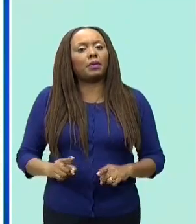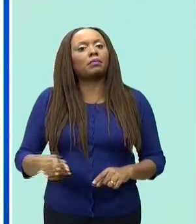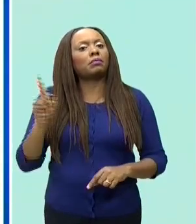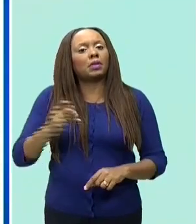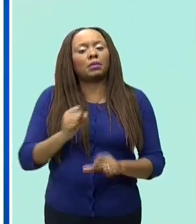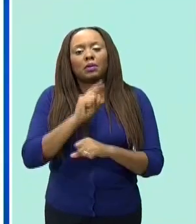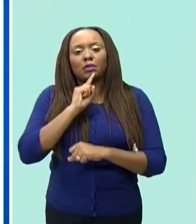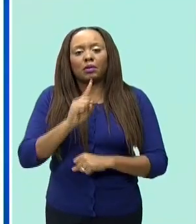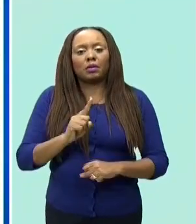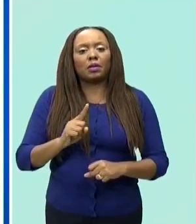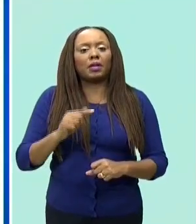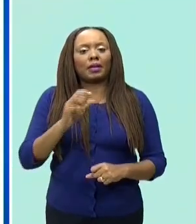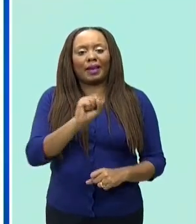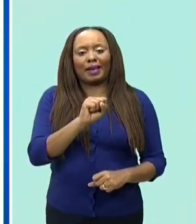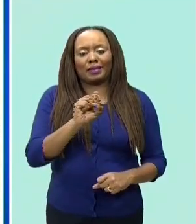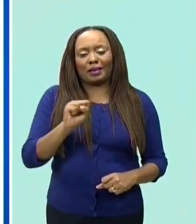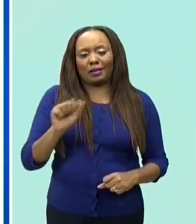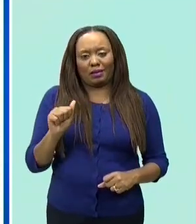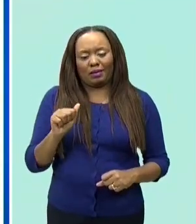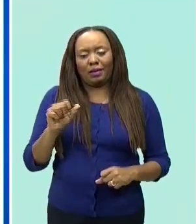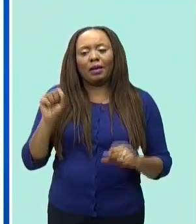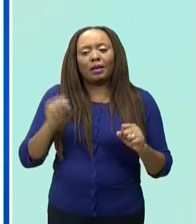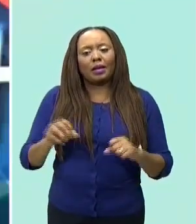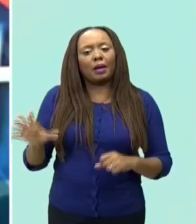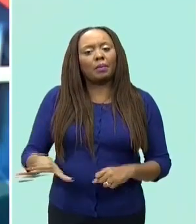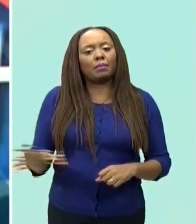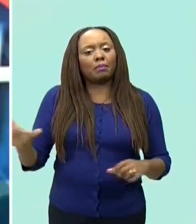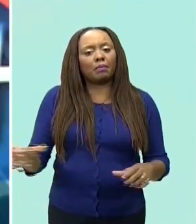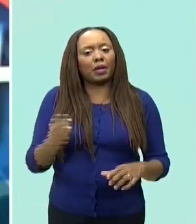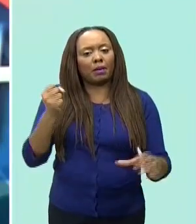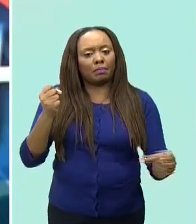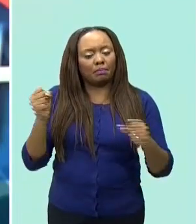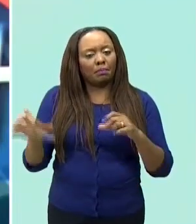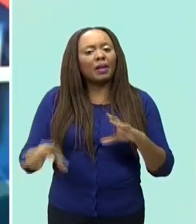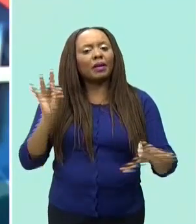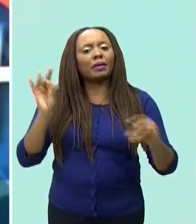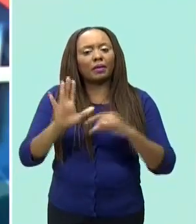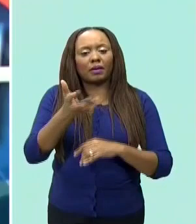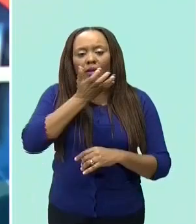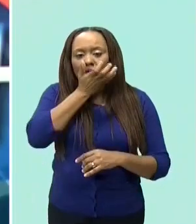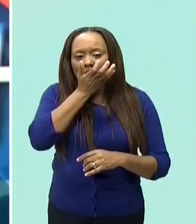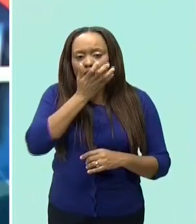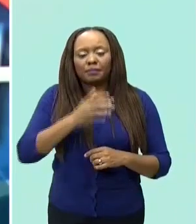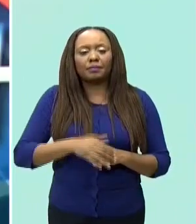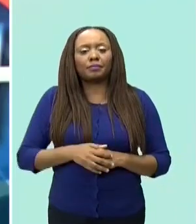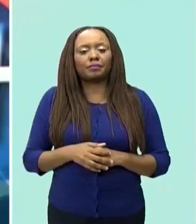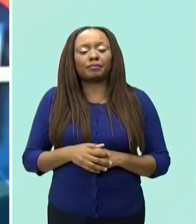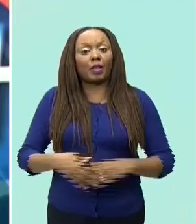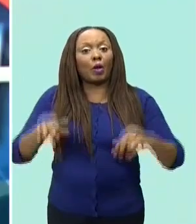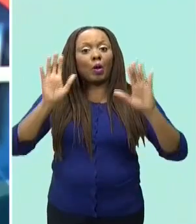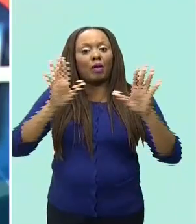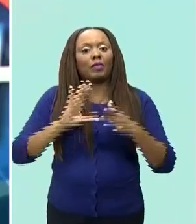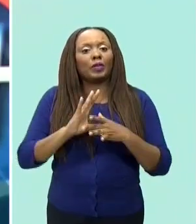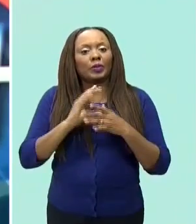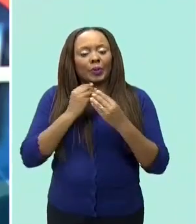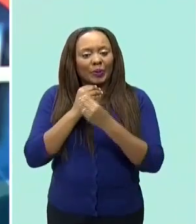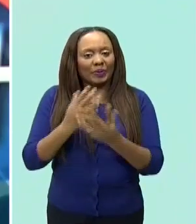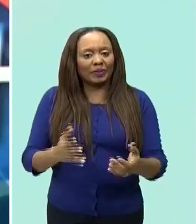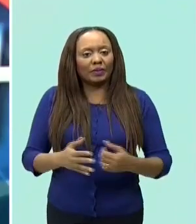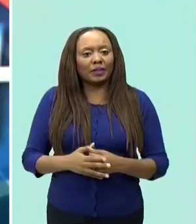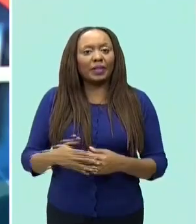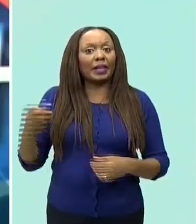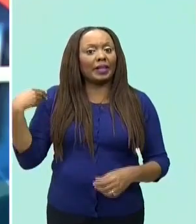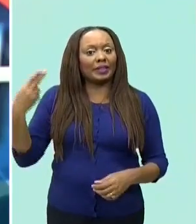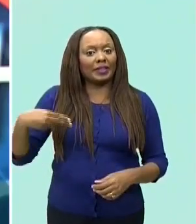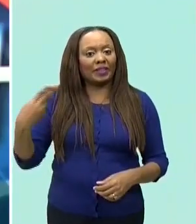sure that the Sanitation Service Authority can collect your garbage. Well, some fantastic news for the country now, and history has been